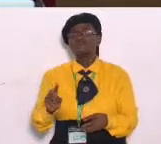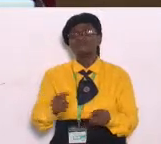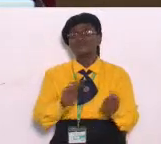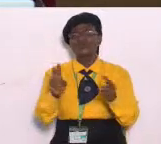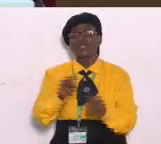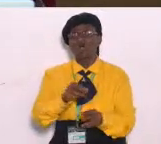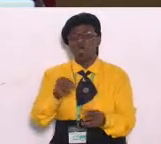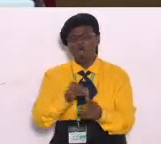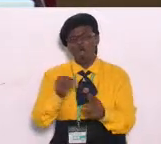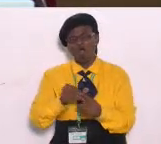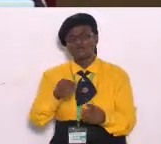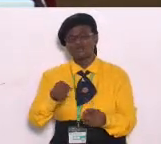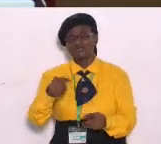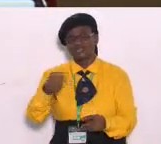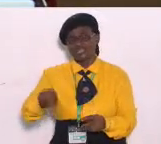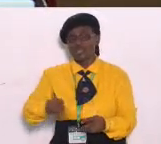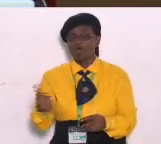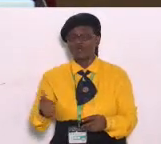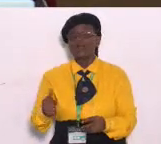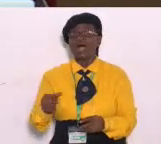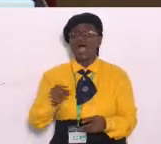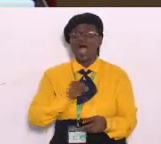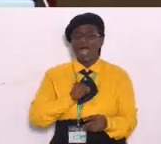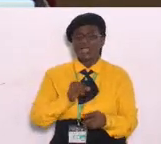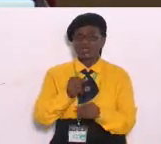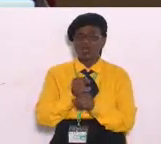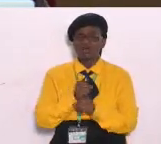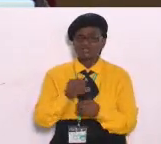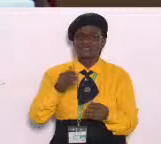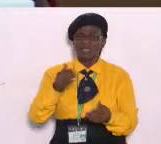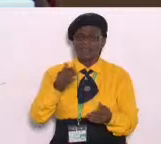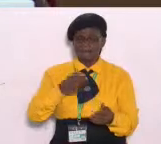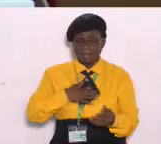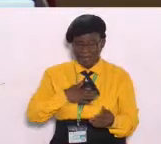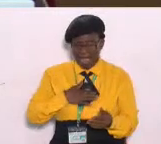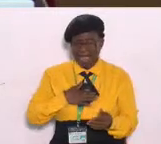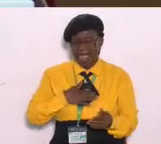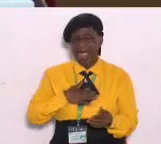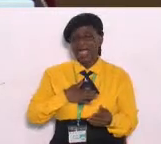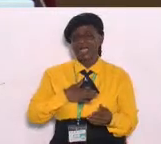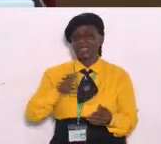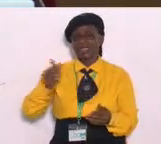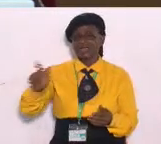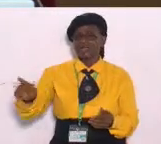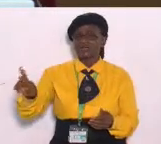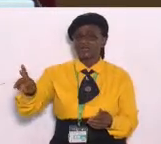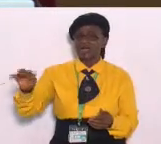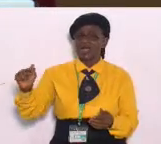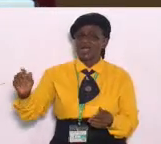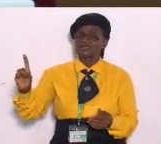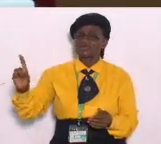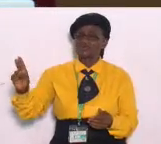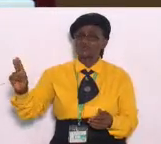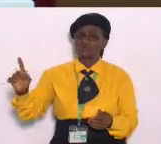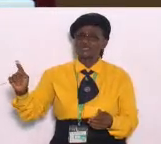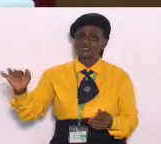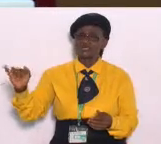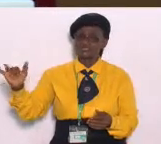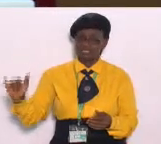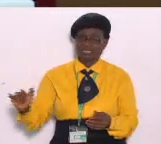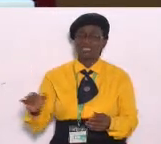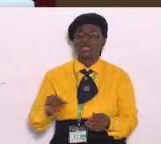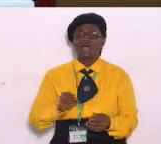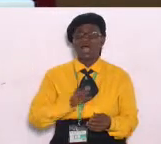gratuity. That's a big sum of money compared to the situation then. And